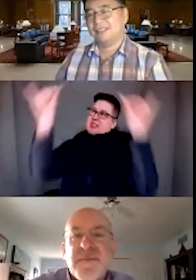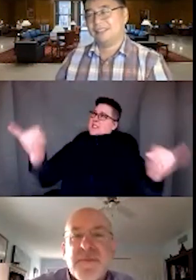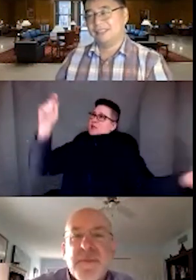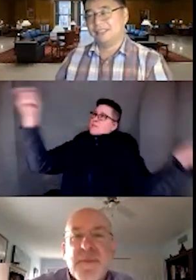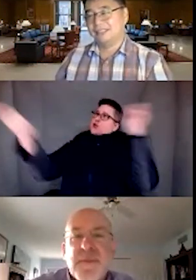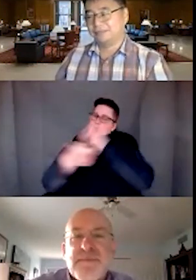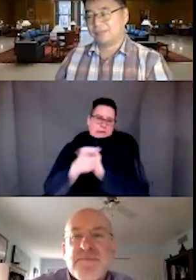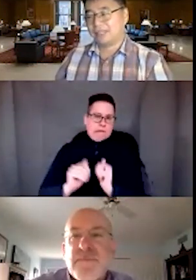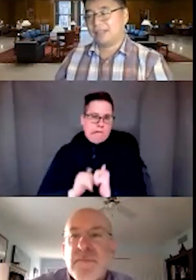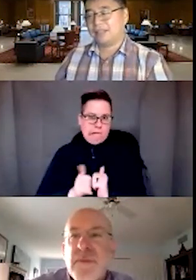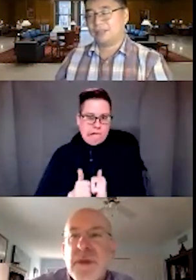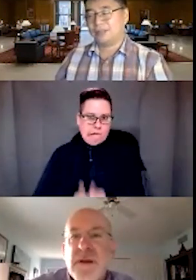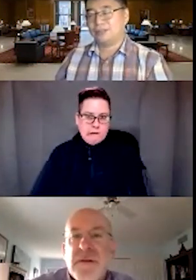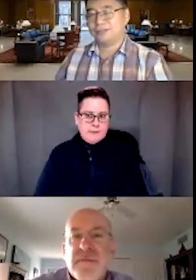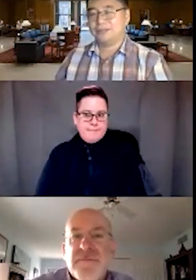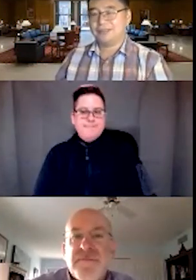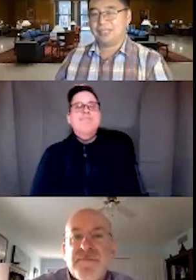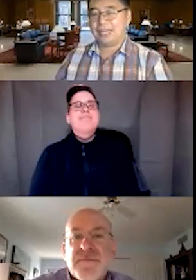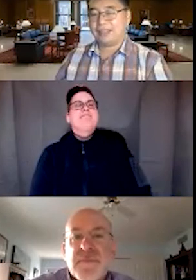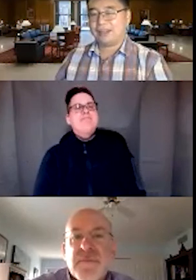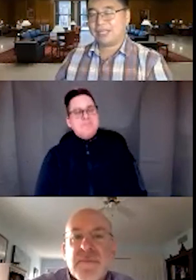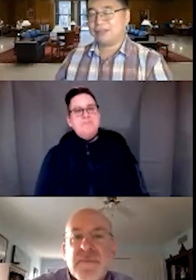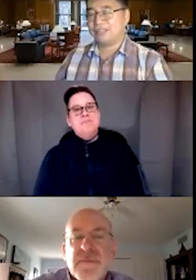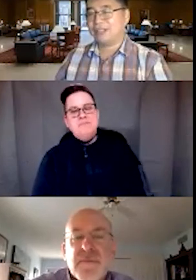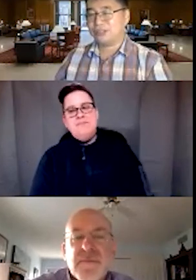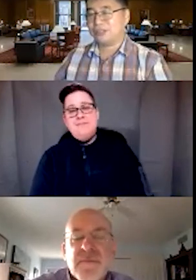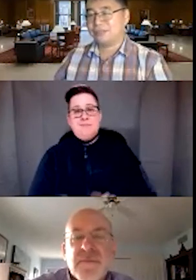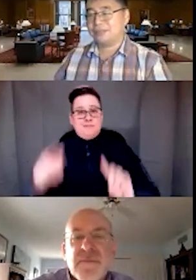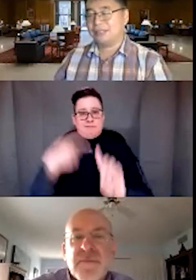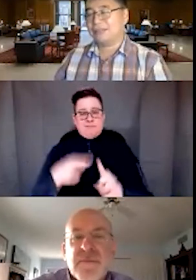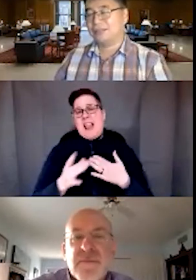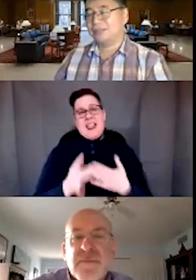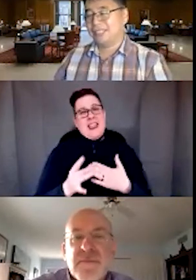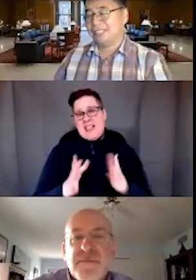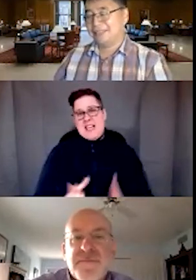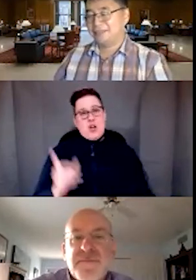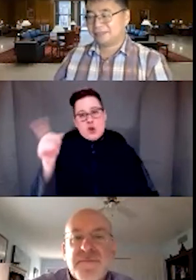Yeah. So I think it comes down to leadership, right? So